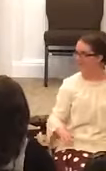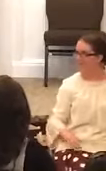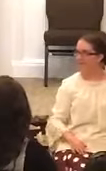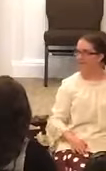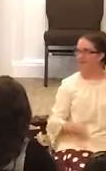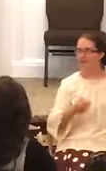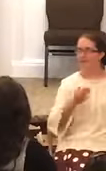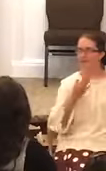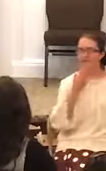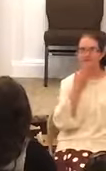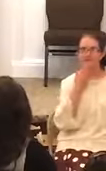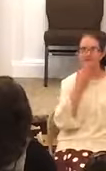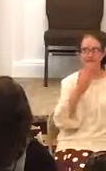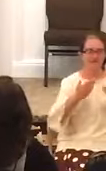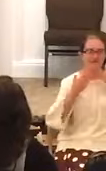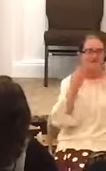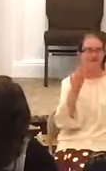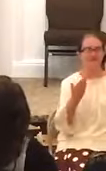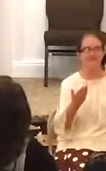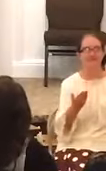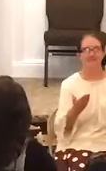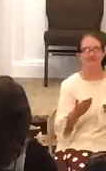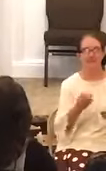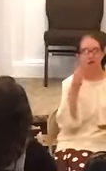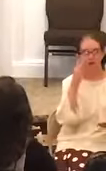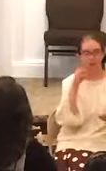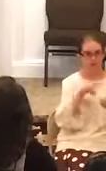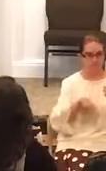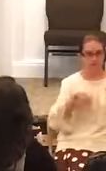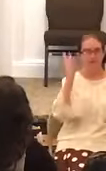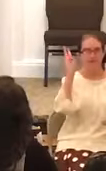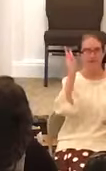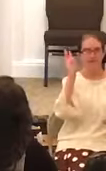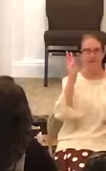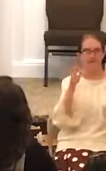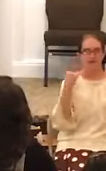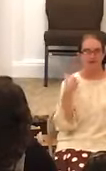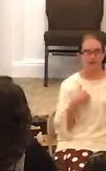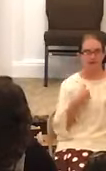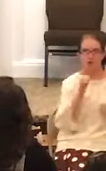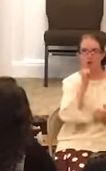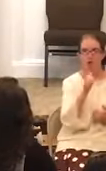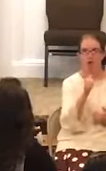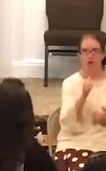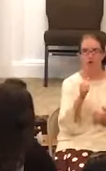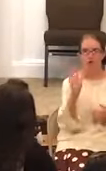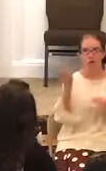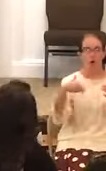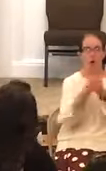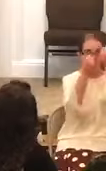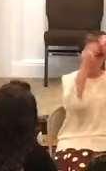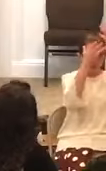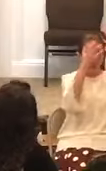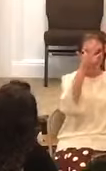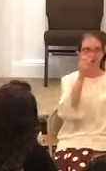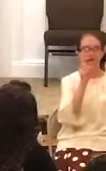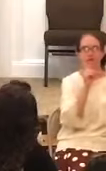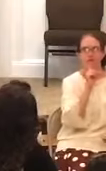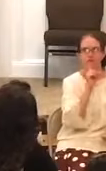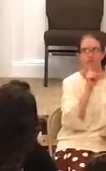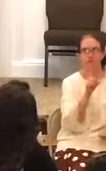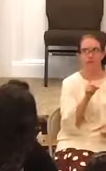bring glad tidings of good things. Look at this, verse 16. But they have not all obeyed the